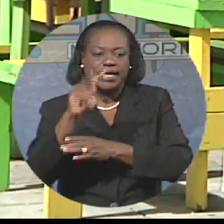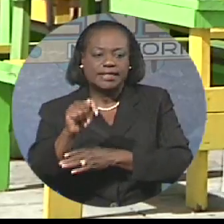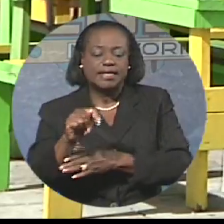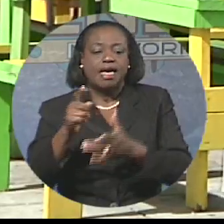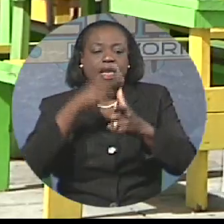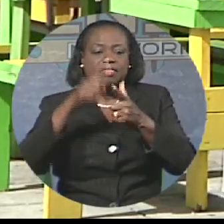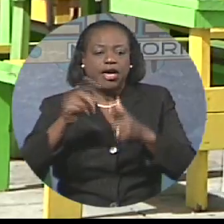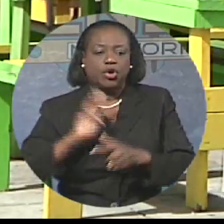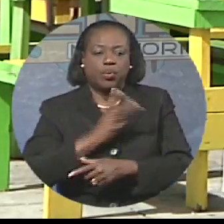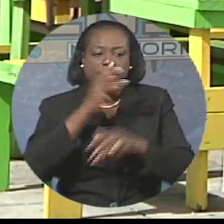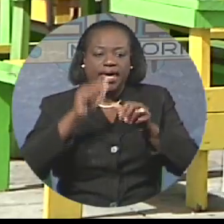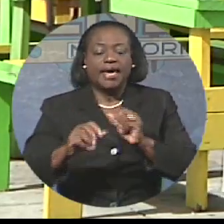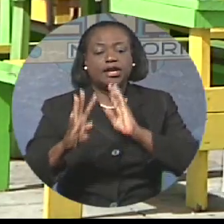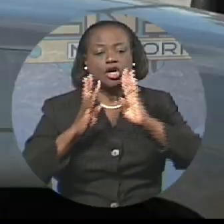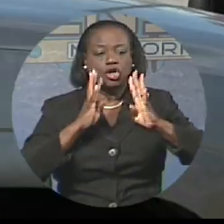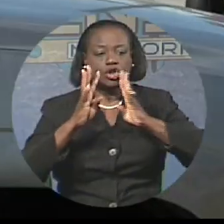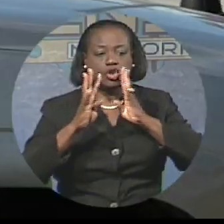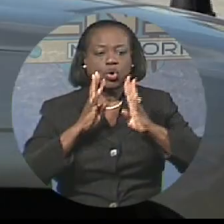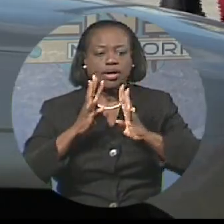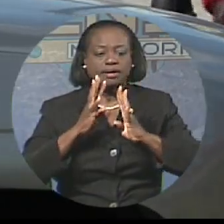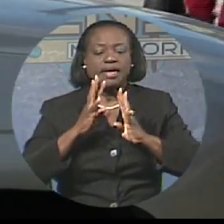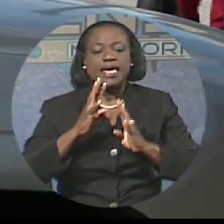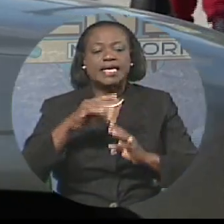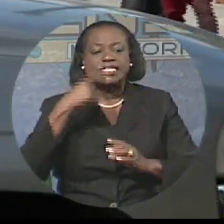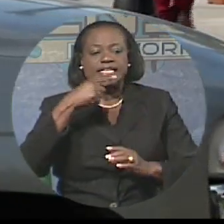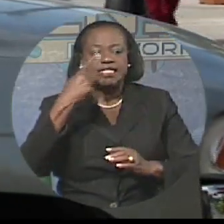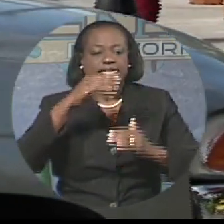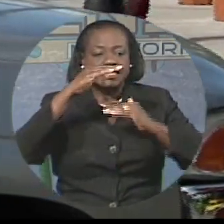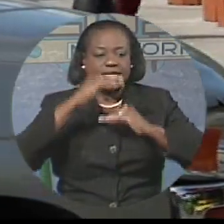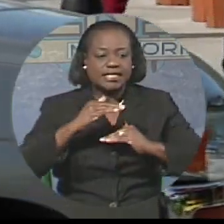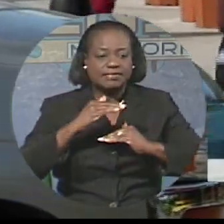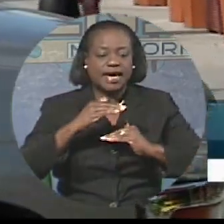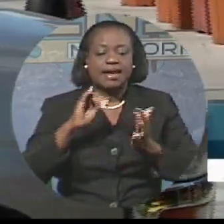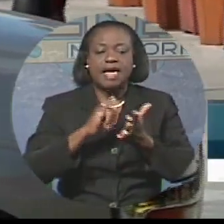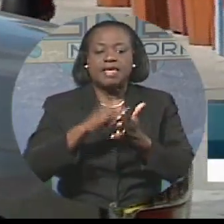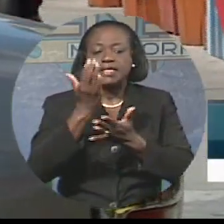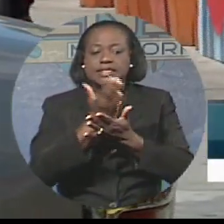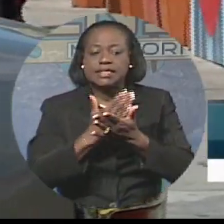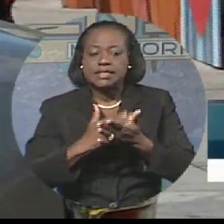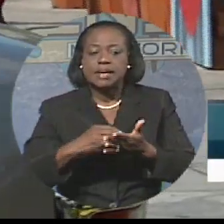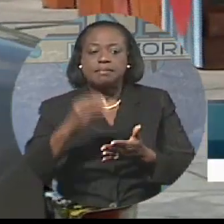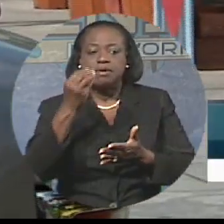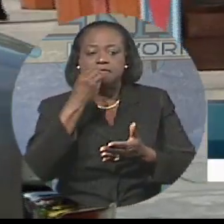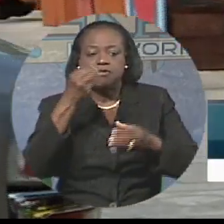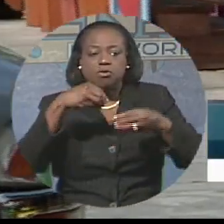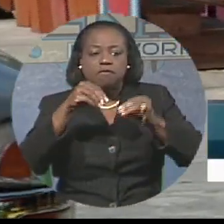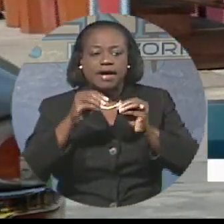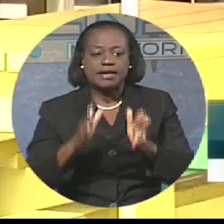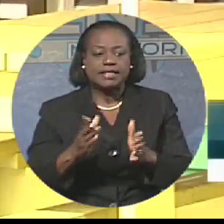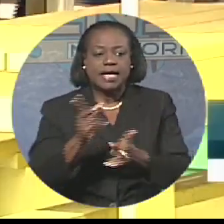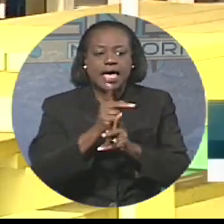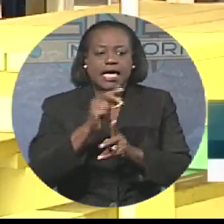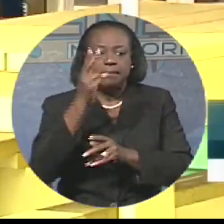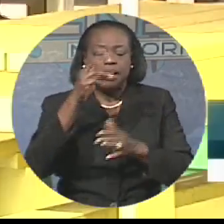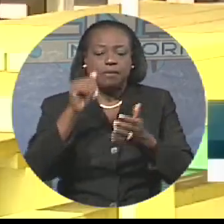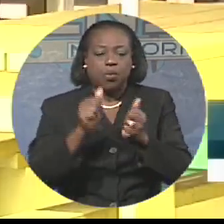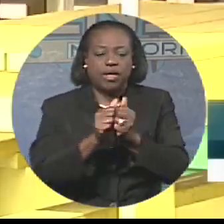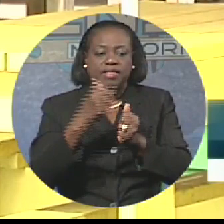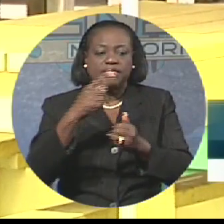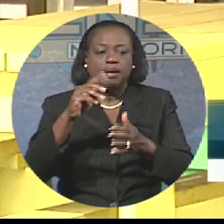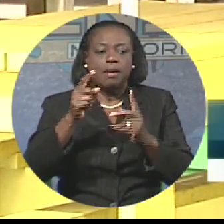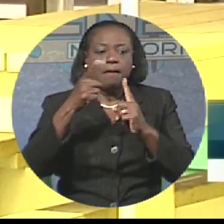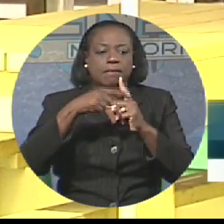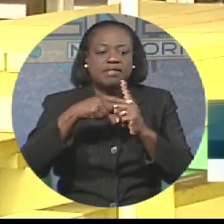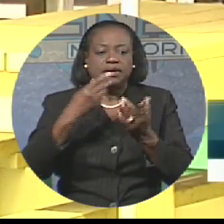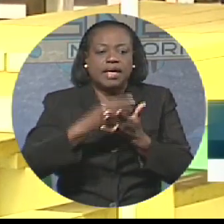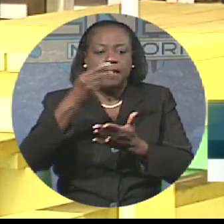Minister V. Alfred Gray says he is satisfied that some food vendors with arrears are keeping up with their monthly payments despite these tough economic